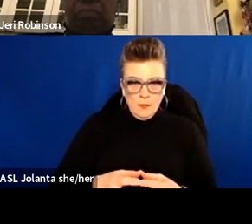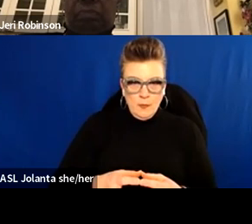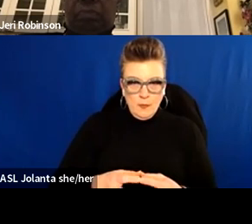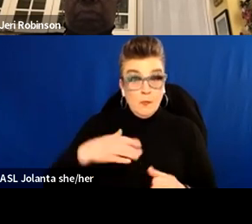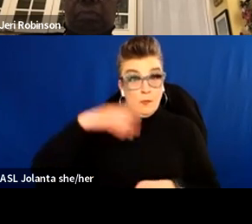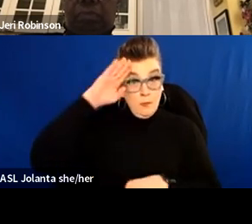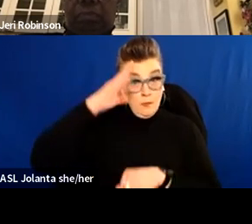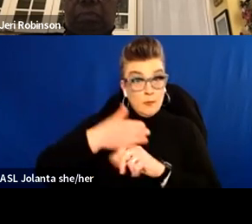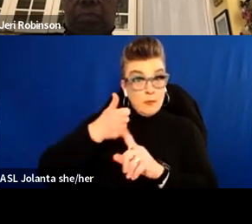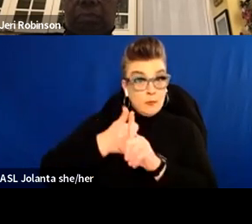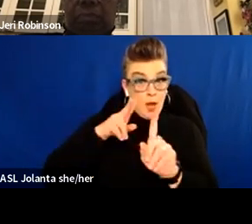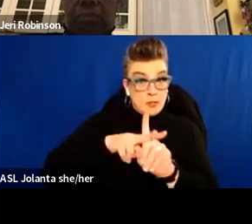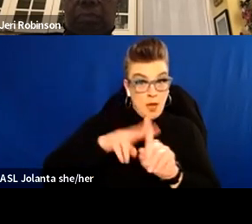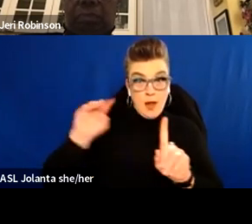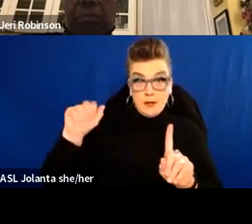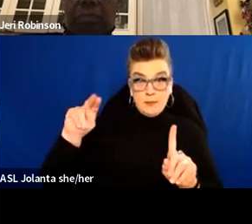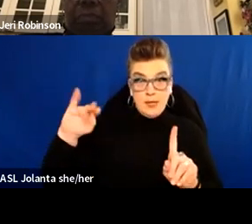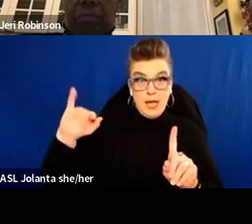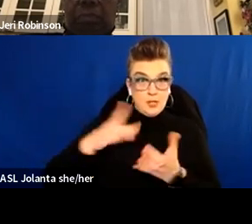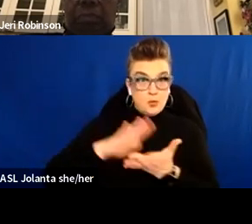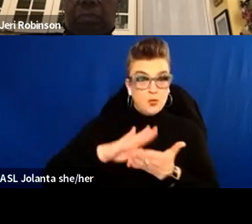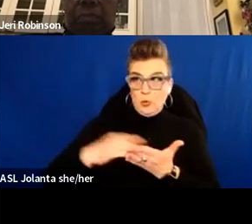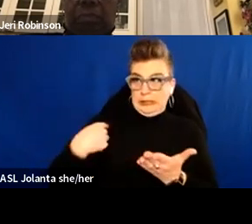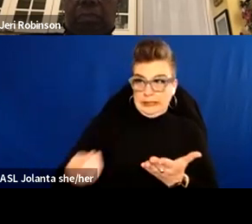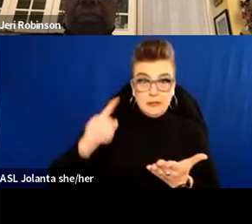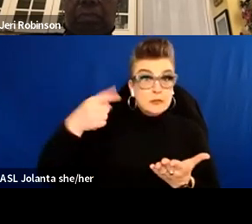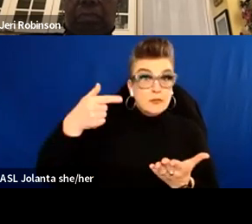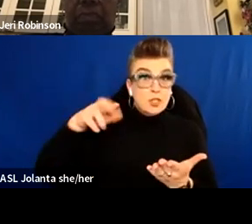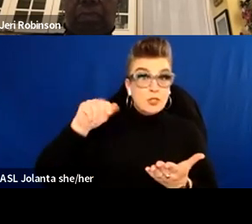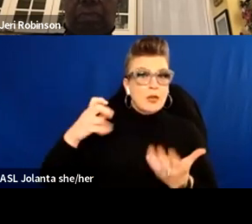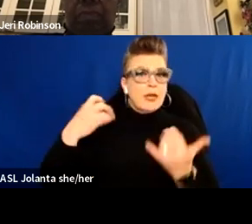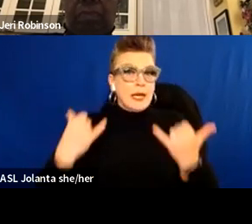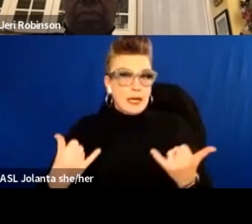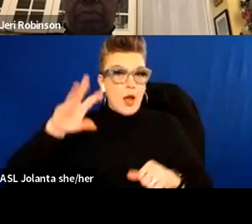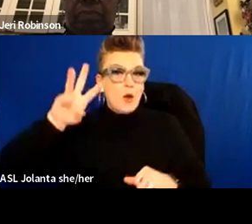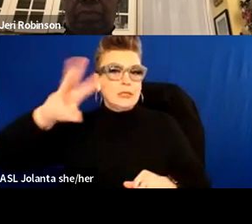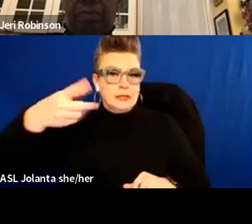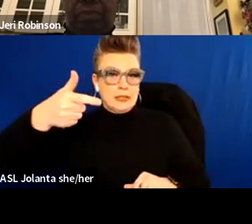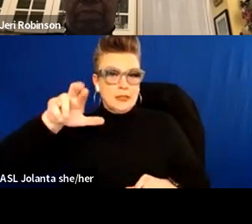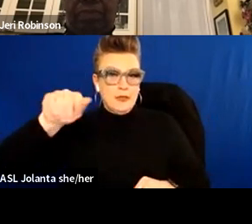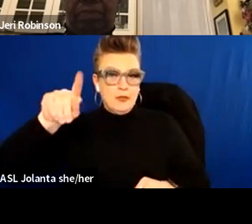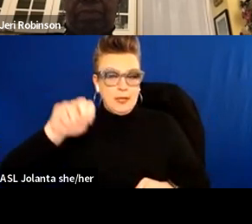my son was assigned to the manning since he was in first grade now he's in sixth grade